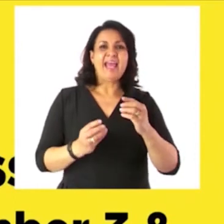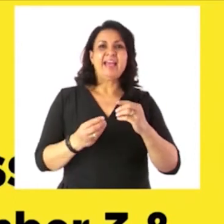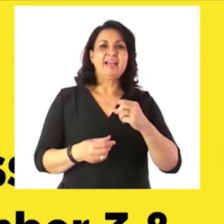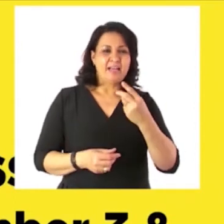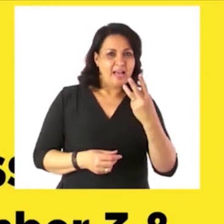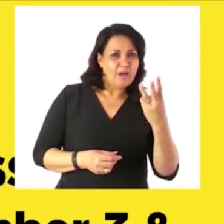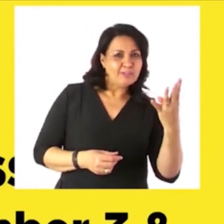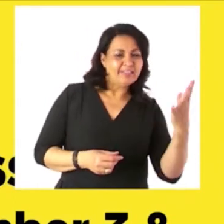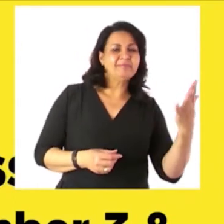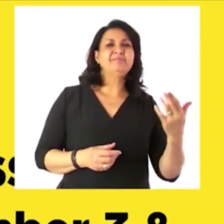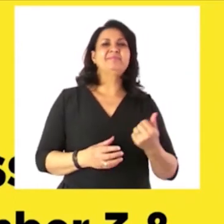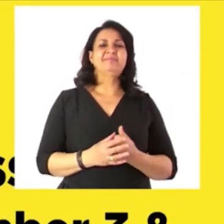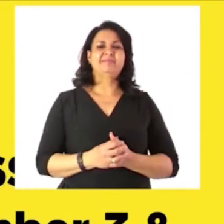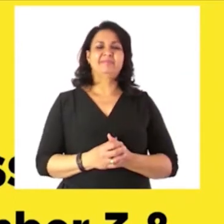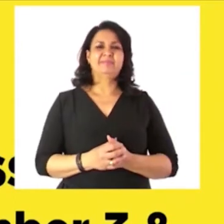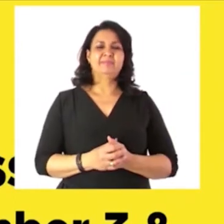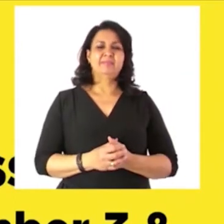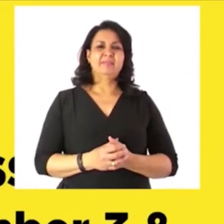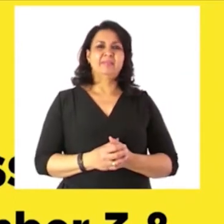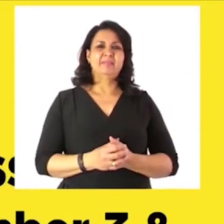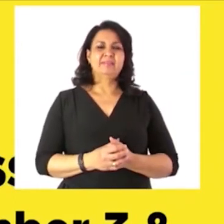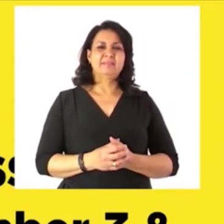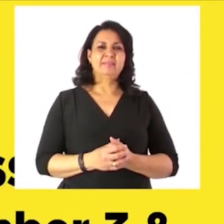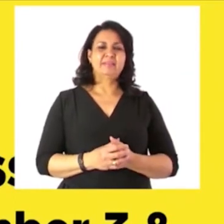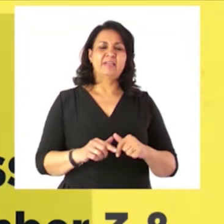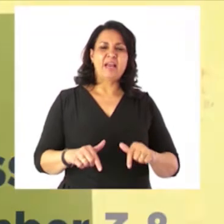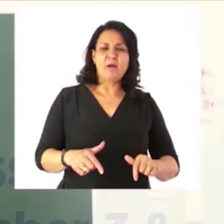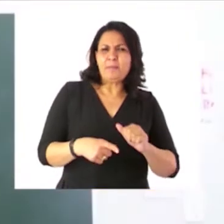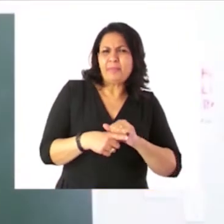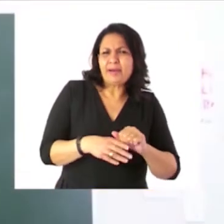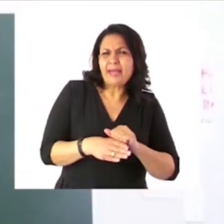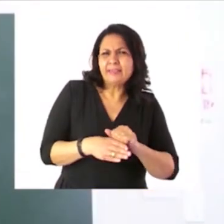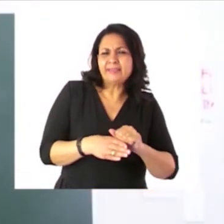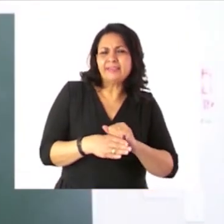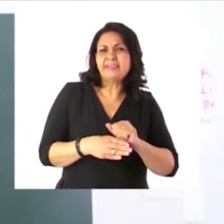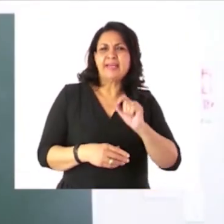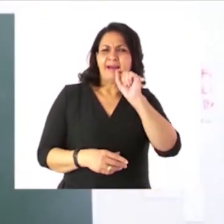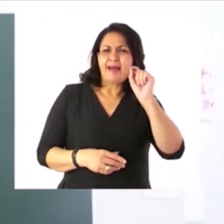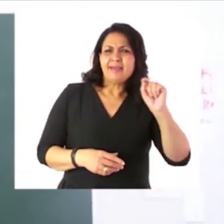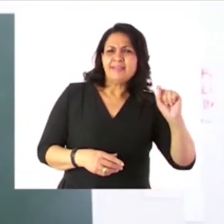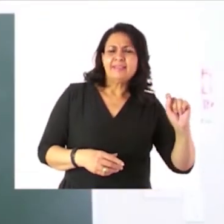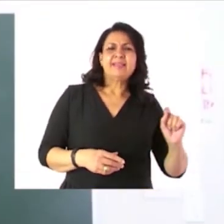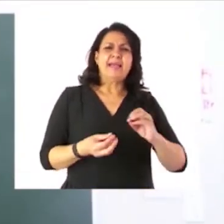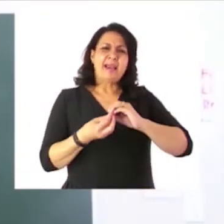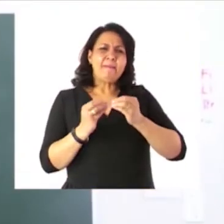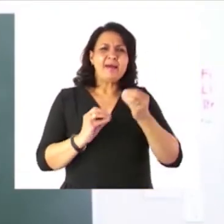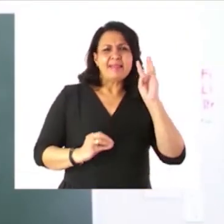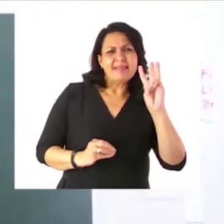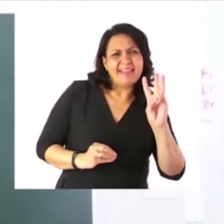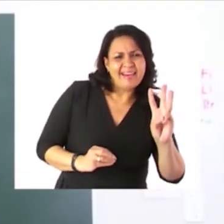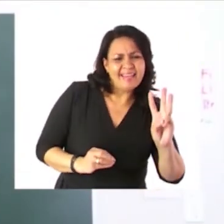counting. Now we're going to practice writing our number 3, and you